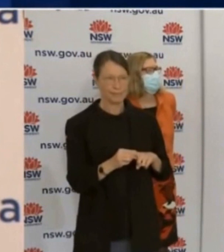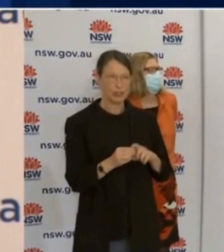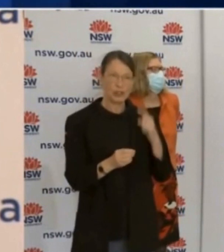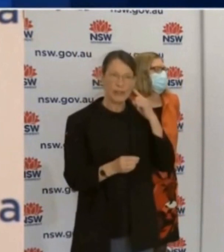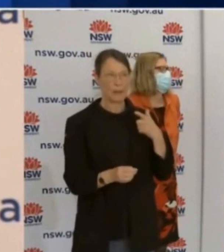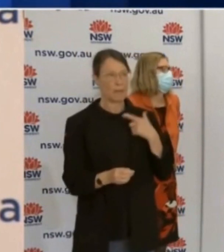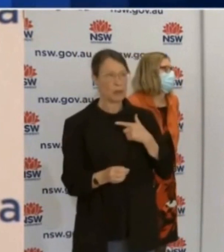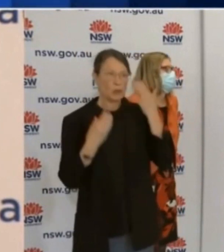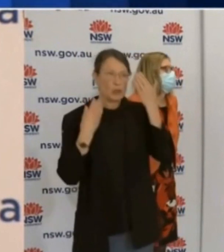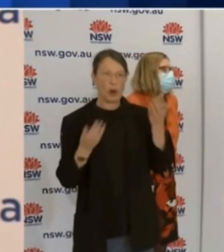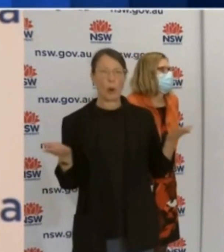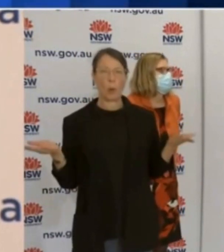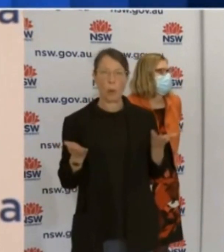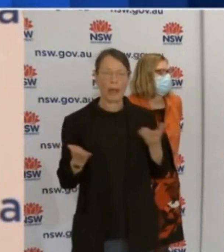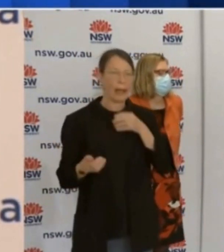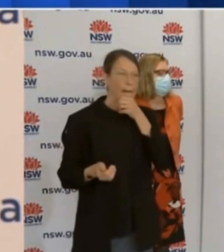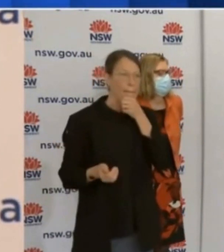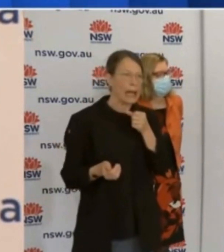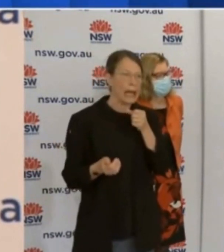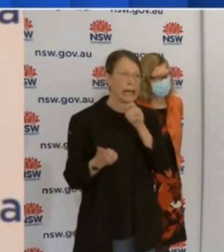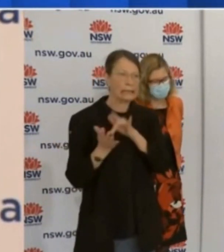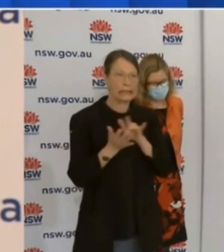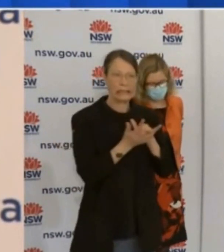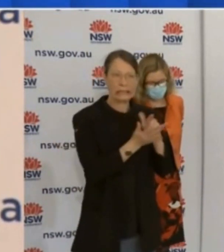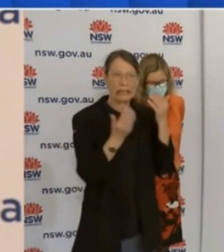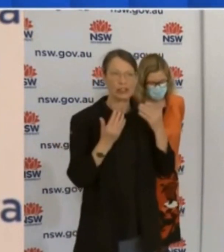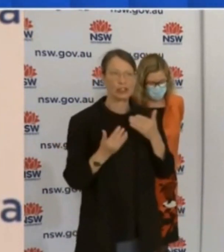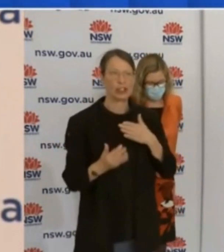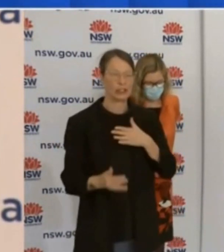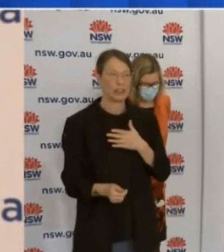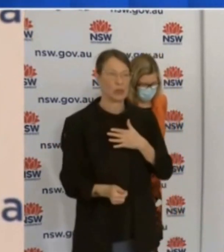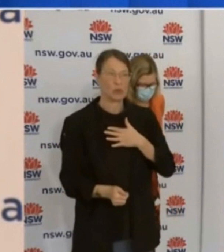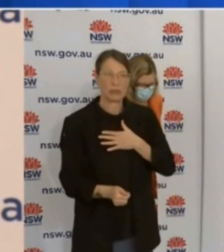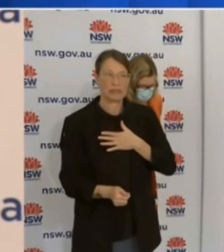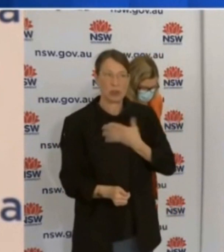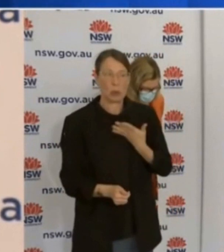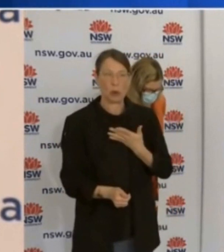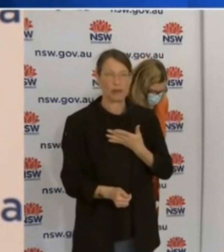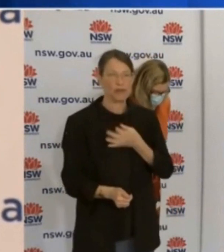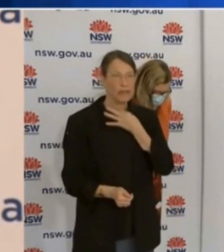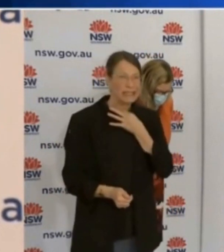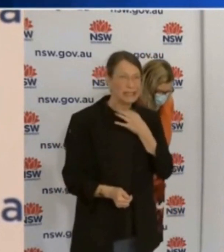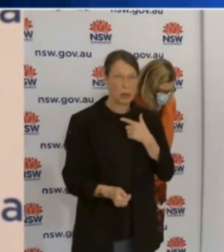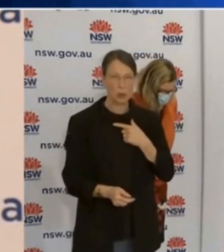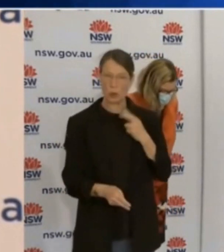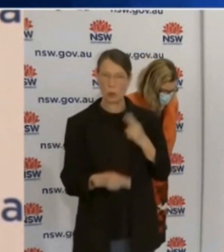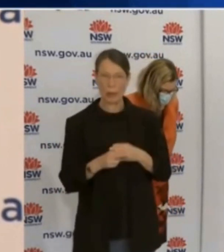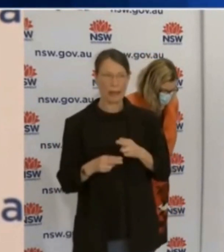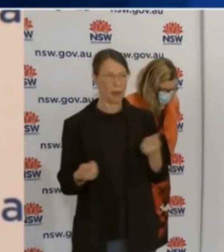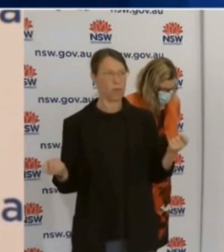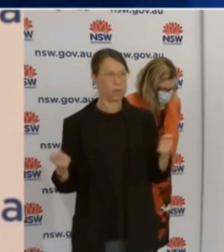risk. Yeah, no, thanks, Sarah, for that. Look, the challenge is always to try and know when to respond